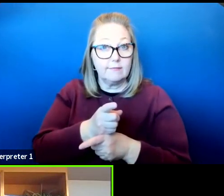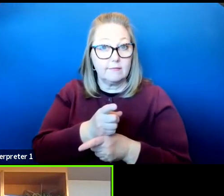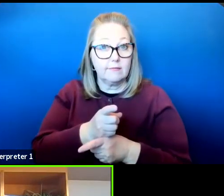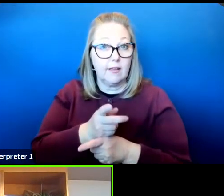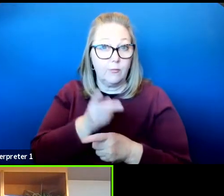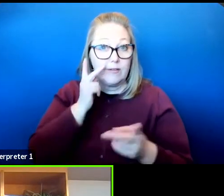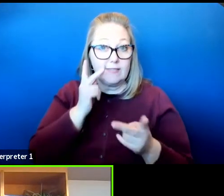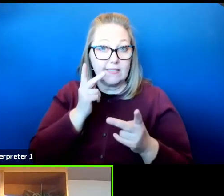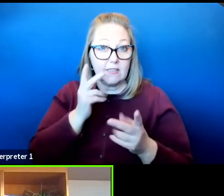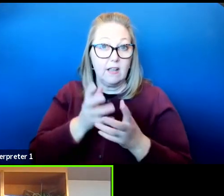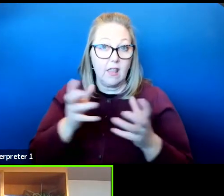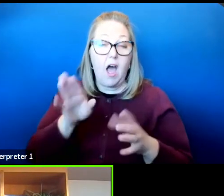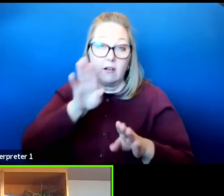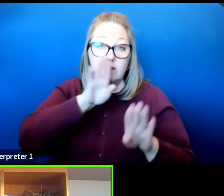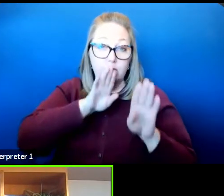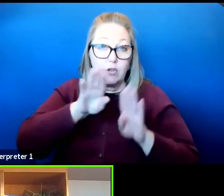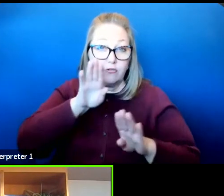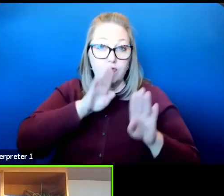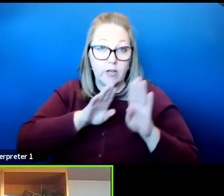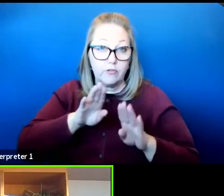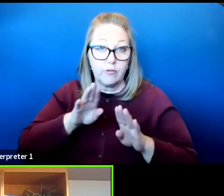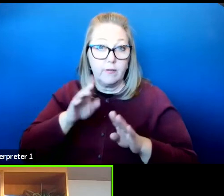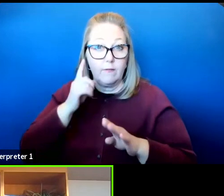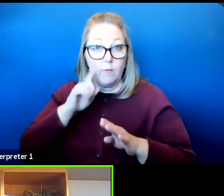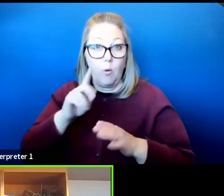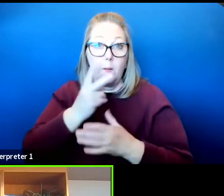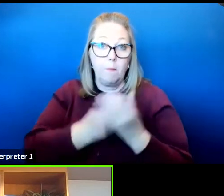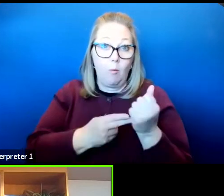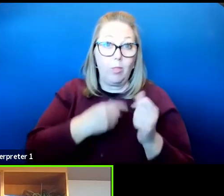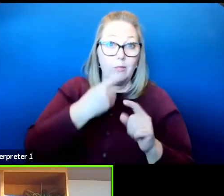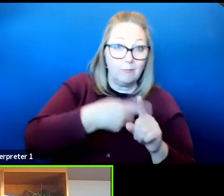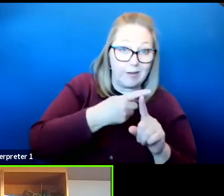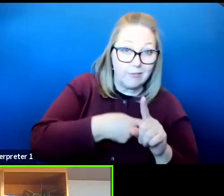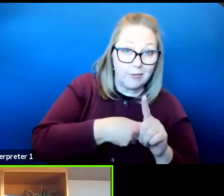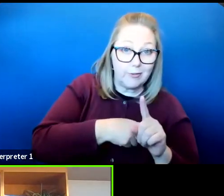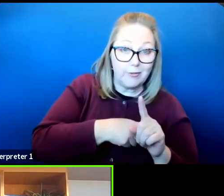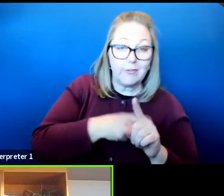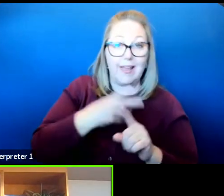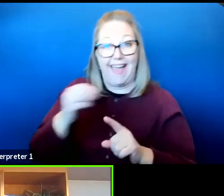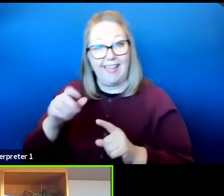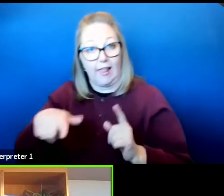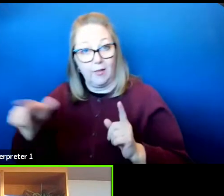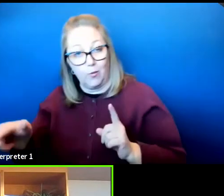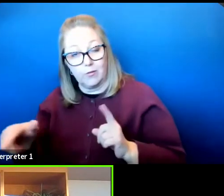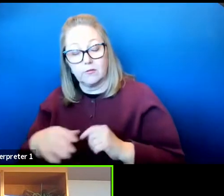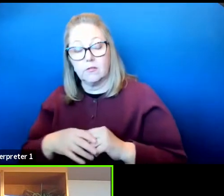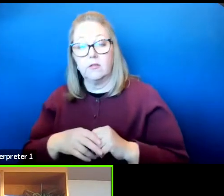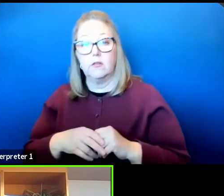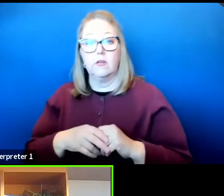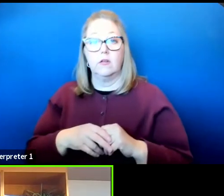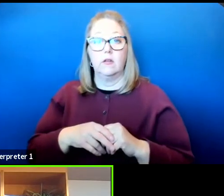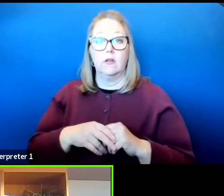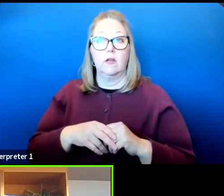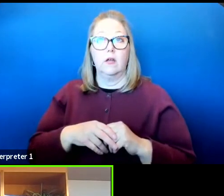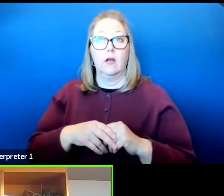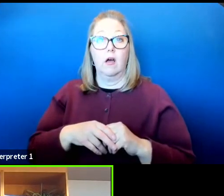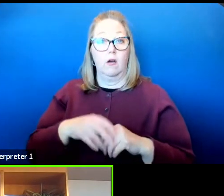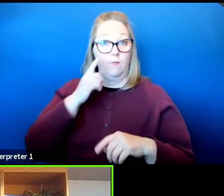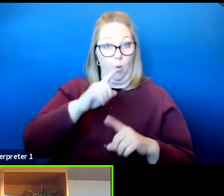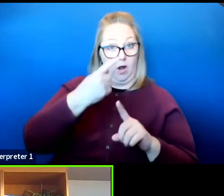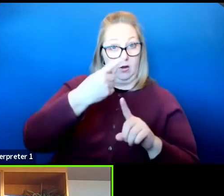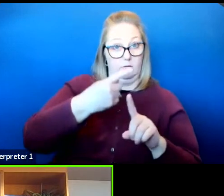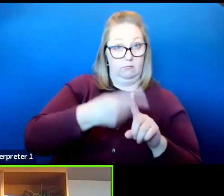of frustration around both ends in terms of participation. Two things I would emphasize. One, on the applicant side,